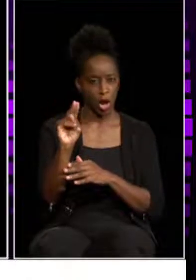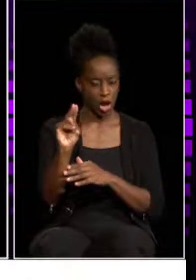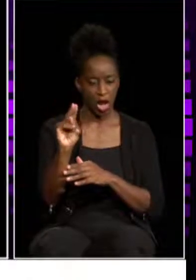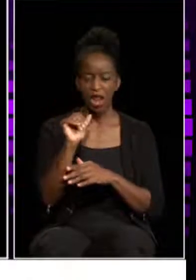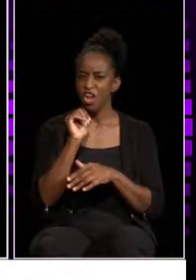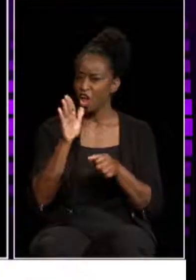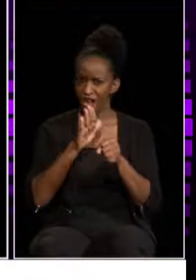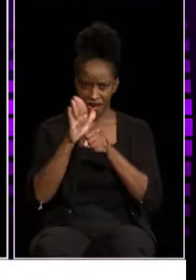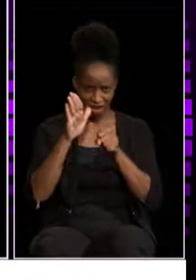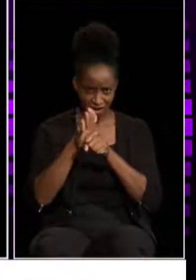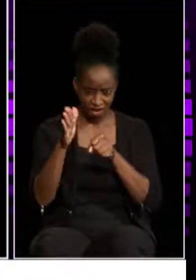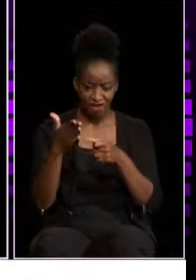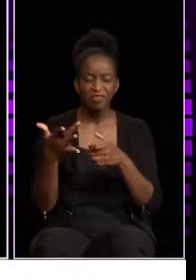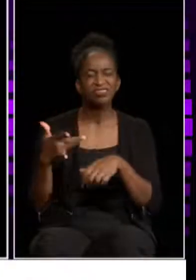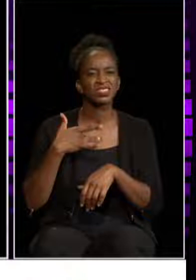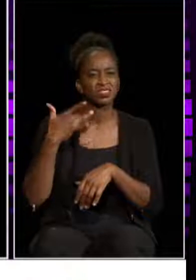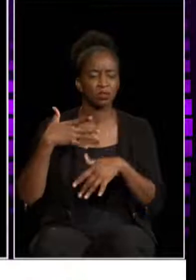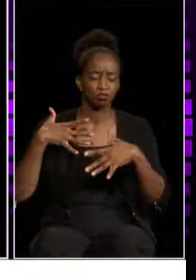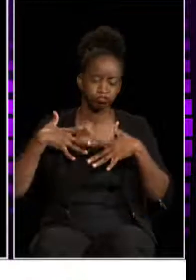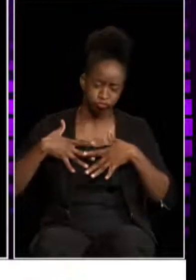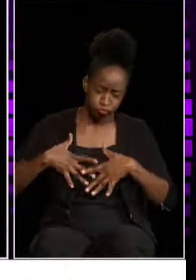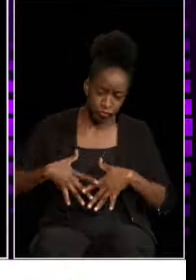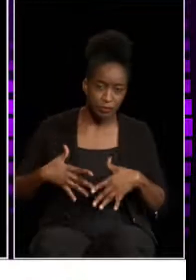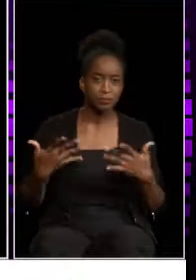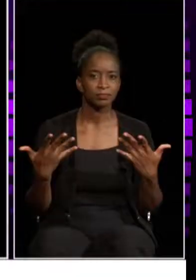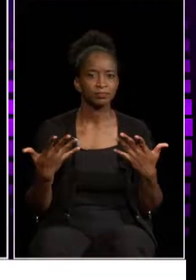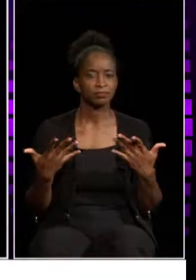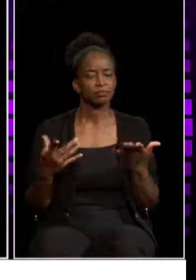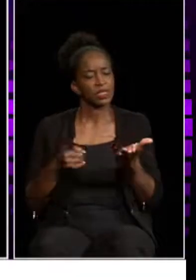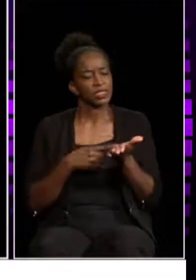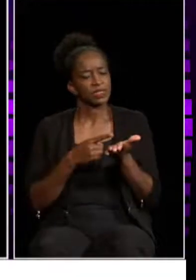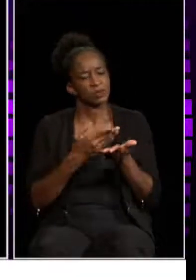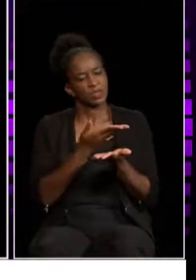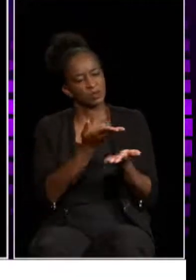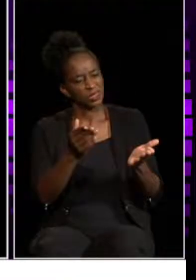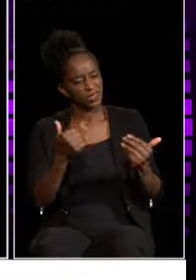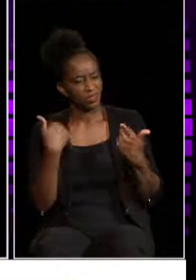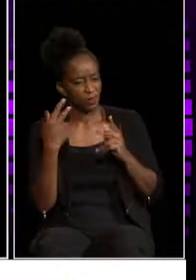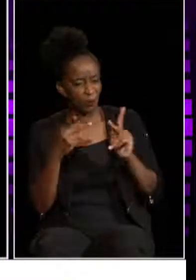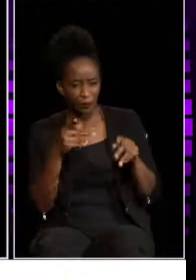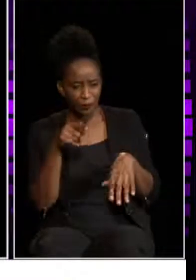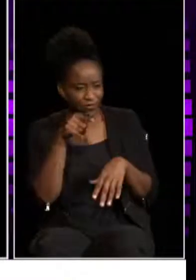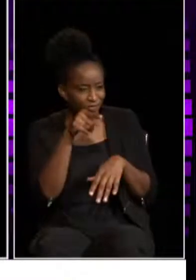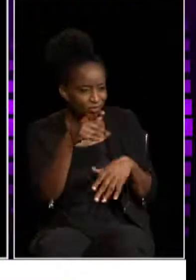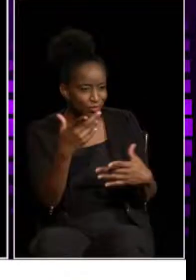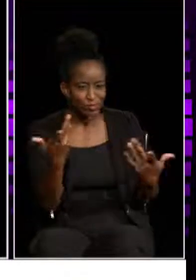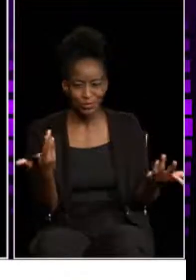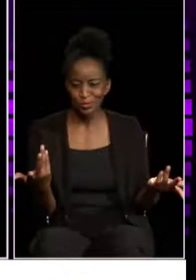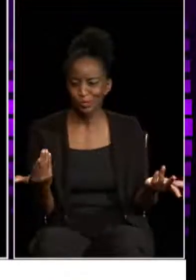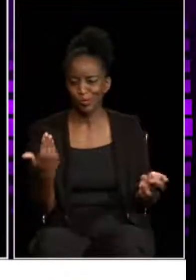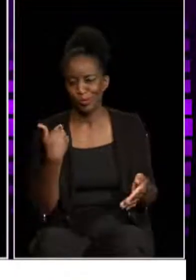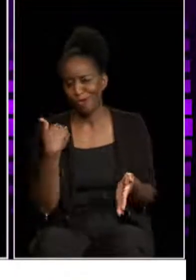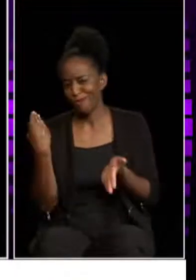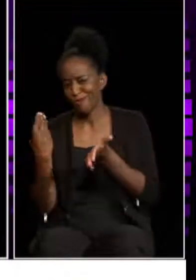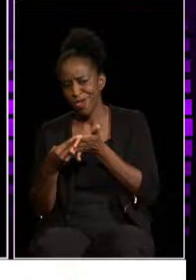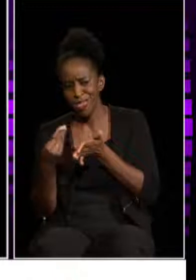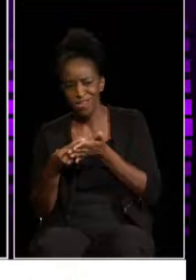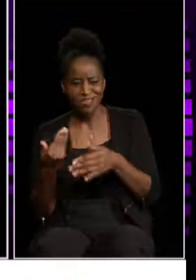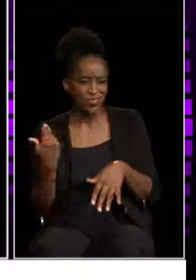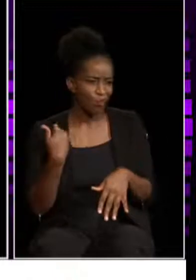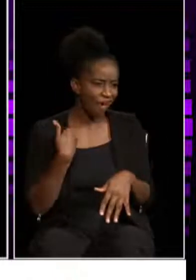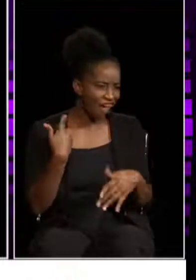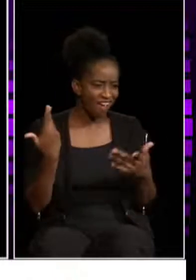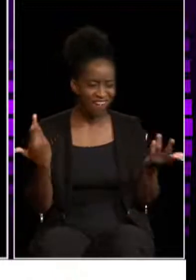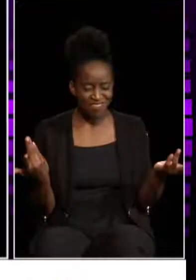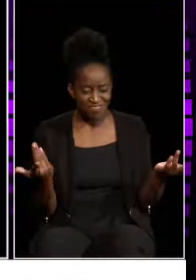the youth, and you say, well, why are you depressed? You don't have anything wrong with you. You have money, you have this, you have that. Why are